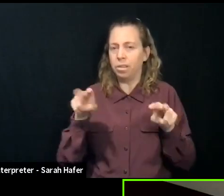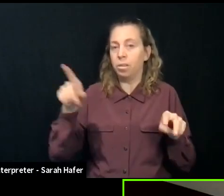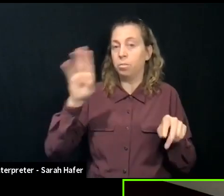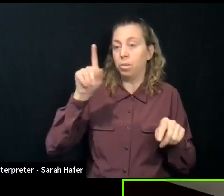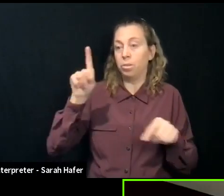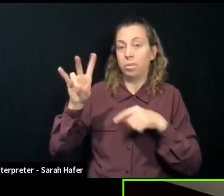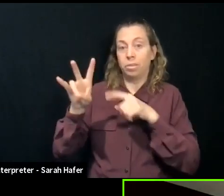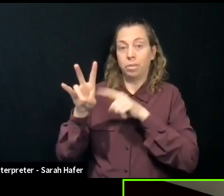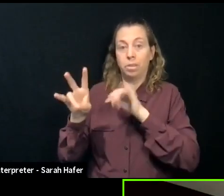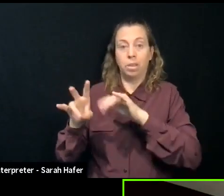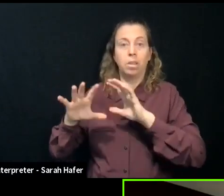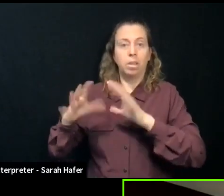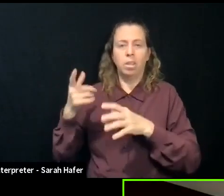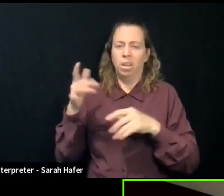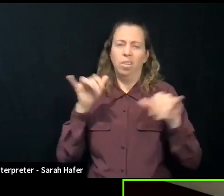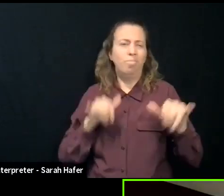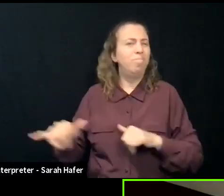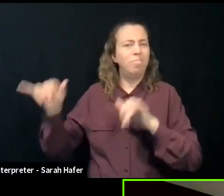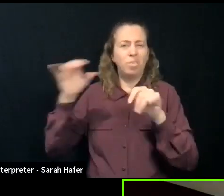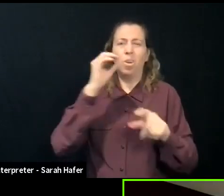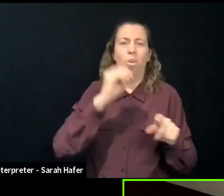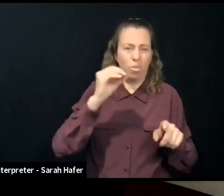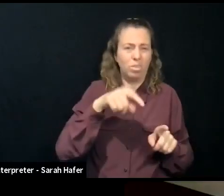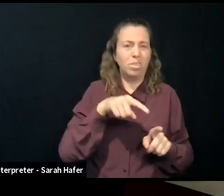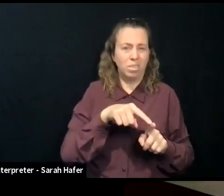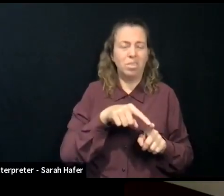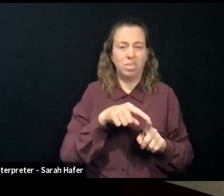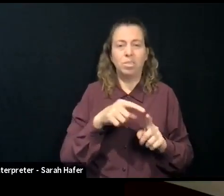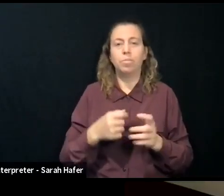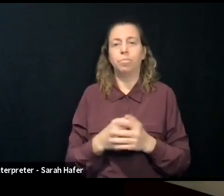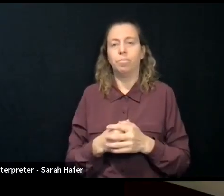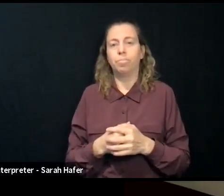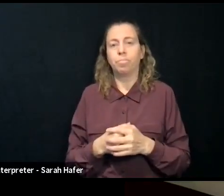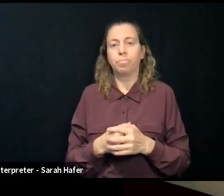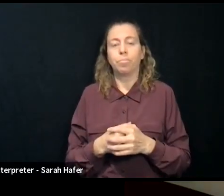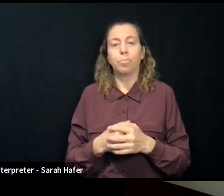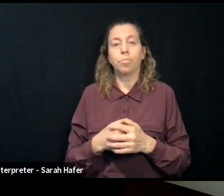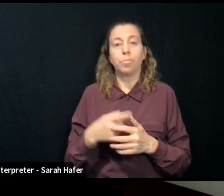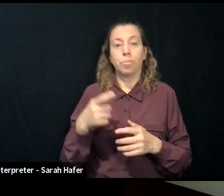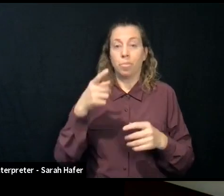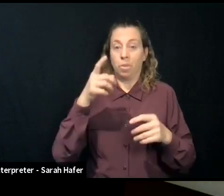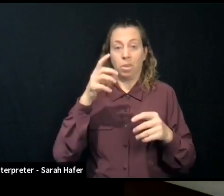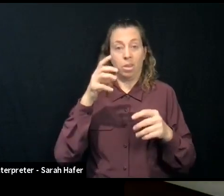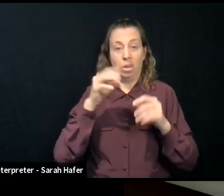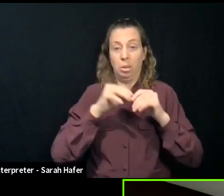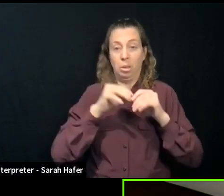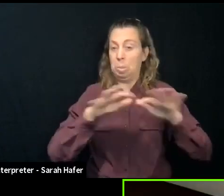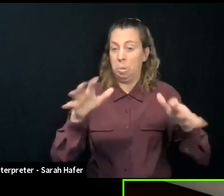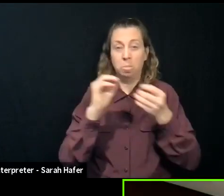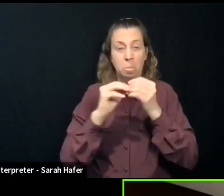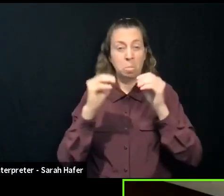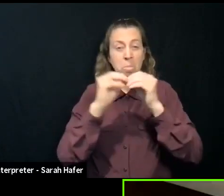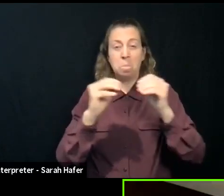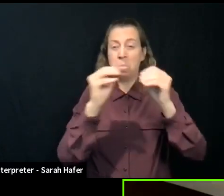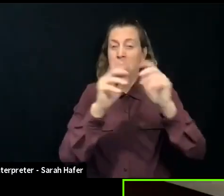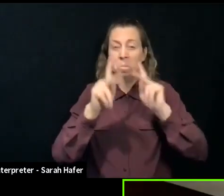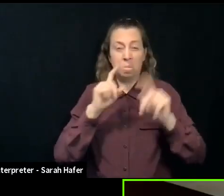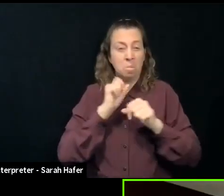in Oregon, does infect more people. We can't say exactly how many cases